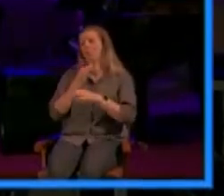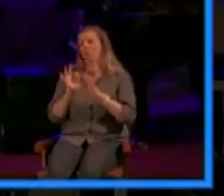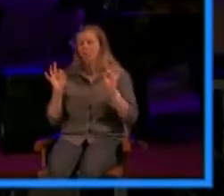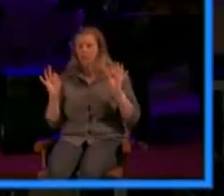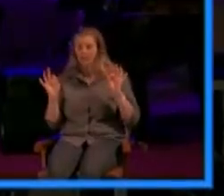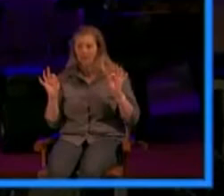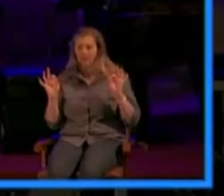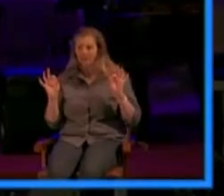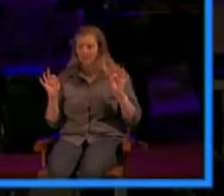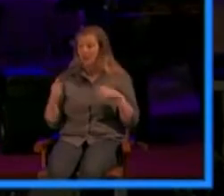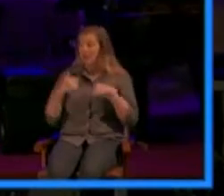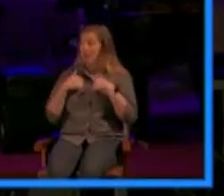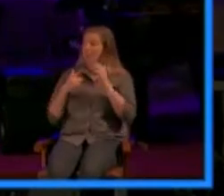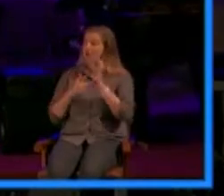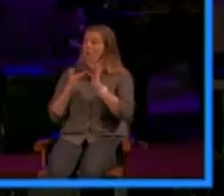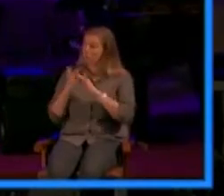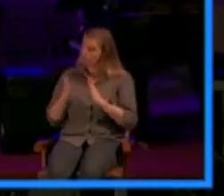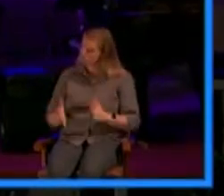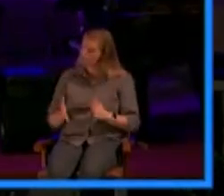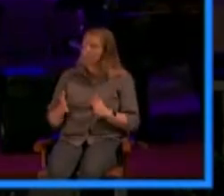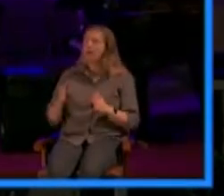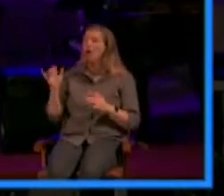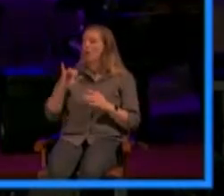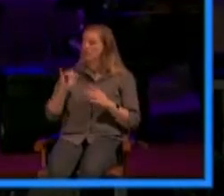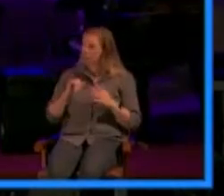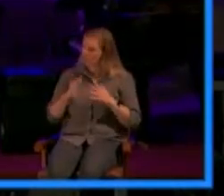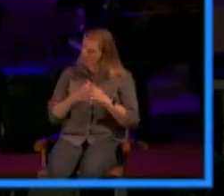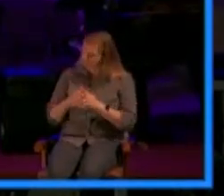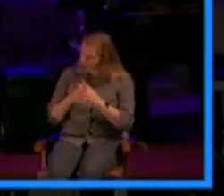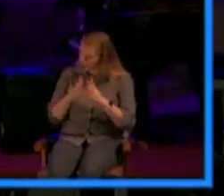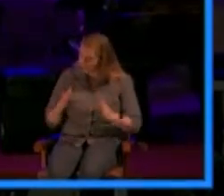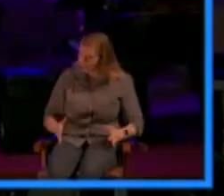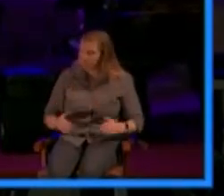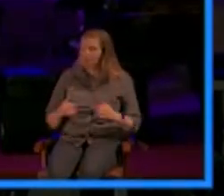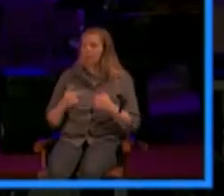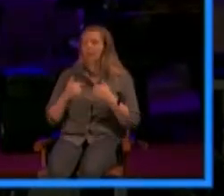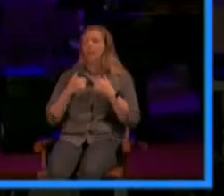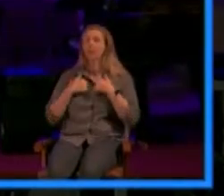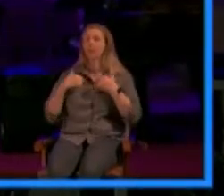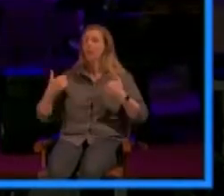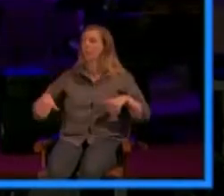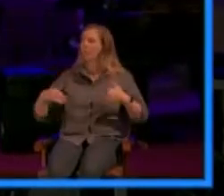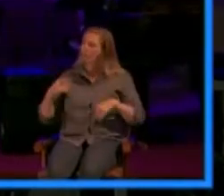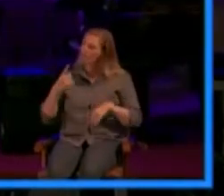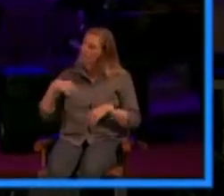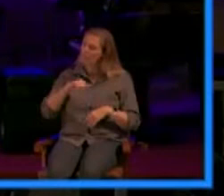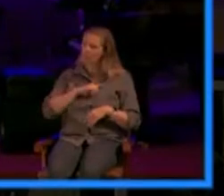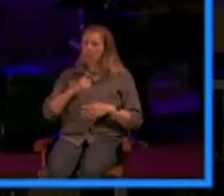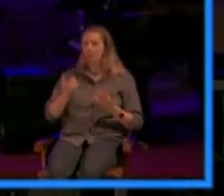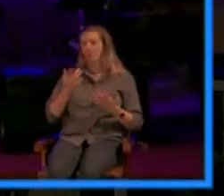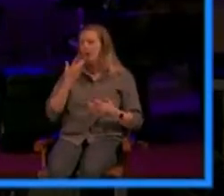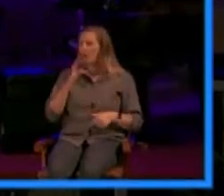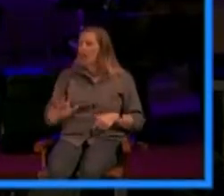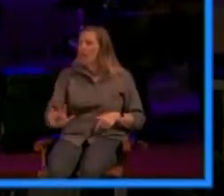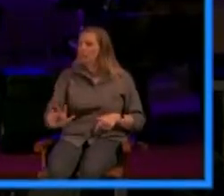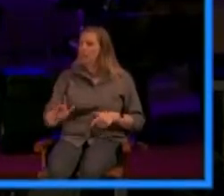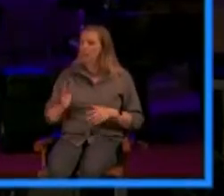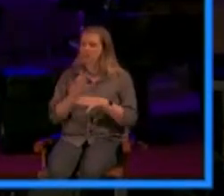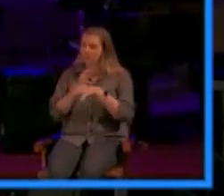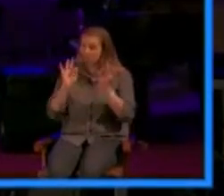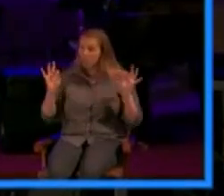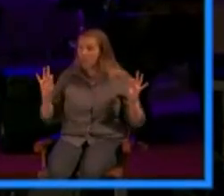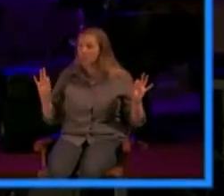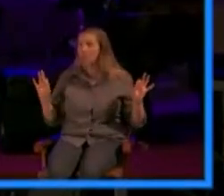patriot when I'm saying this, but we have lived and bask in that marvelous thing called freedom and